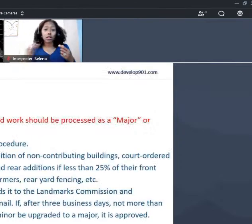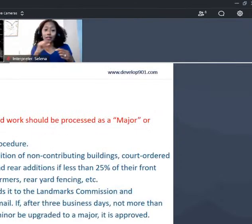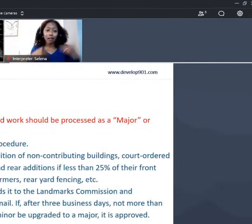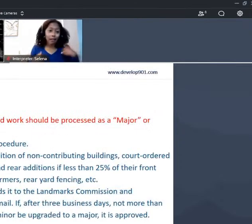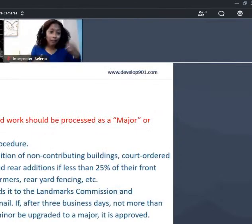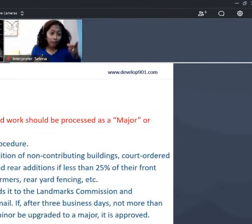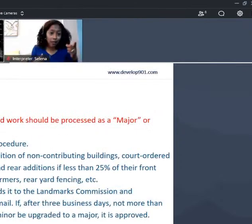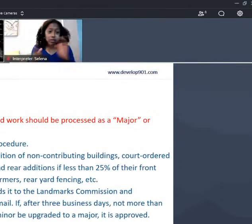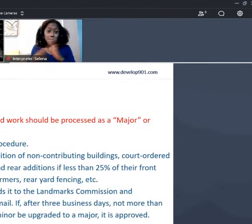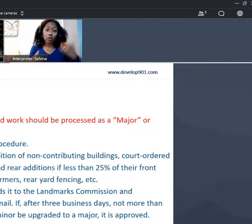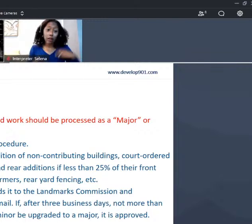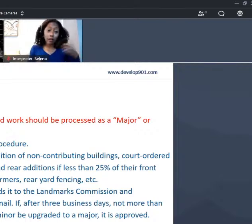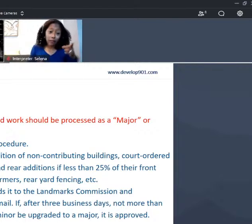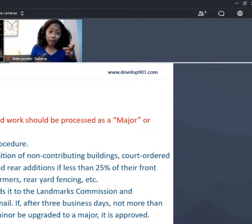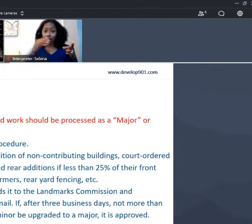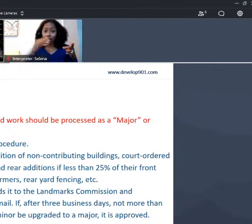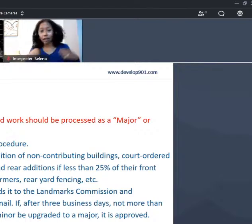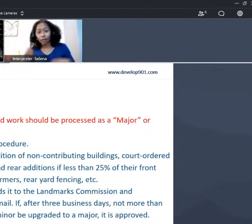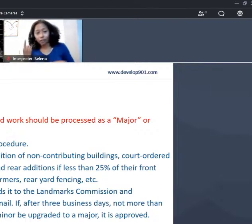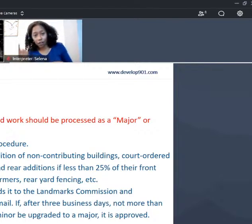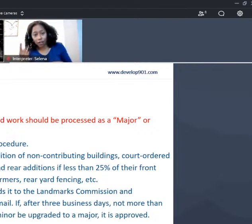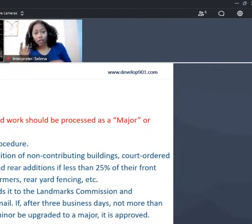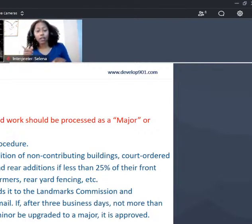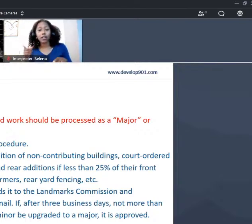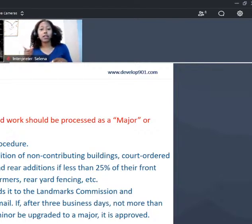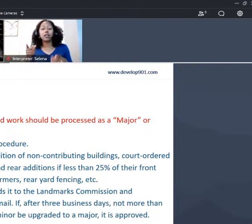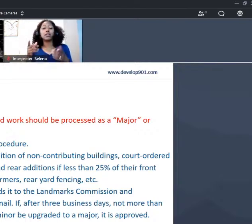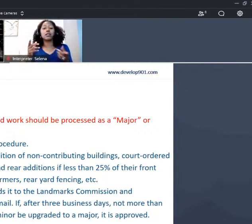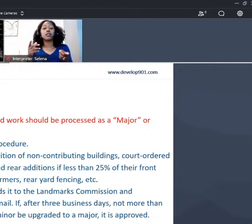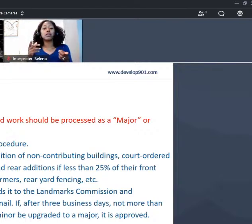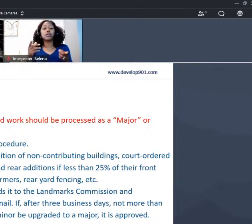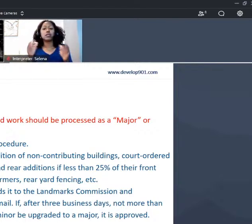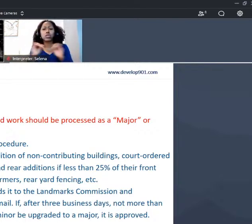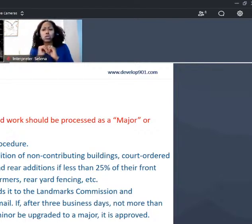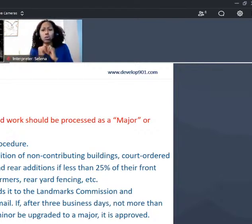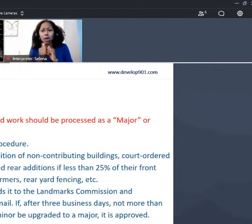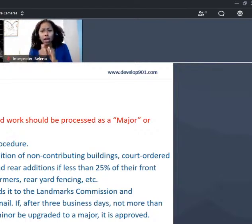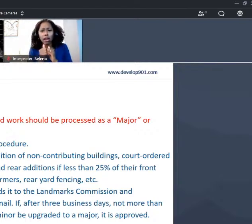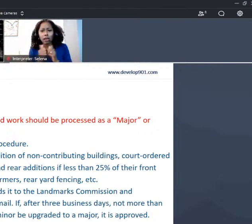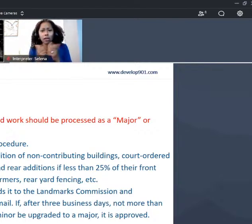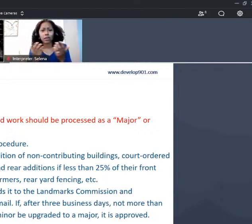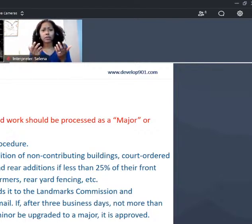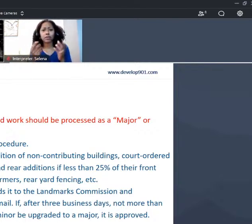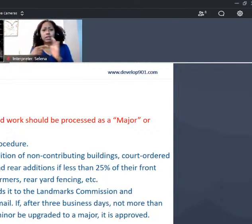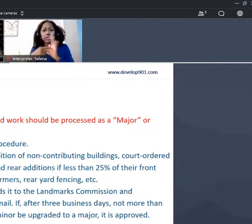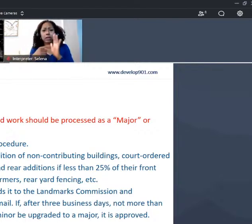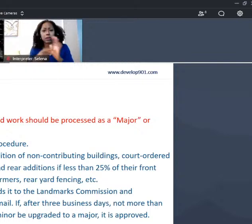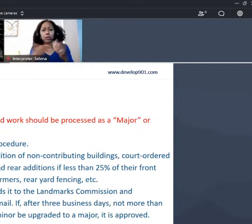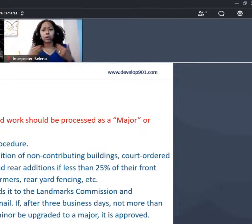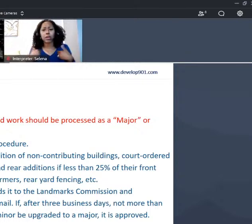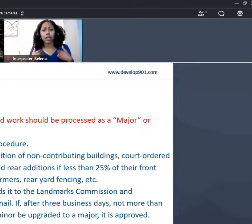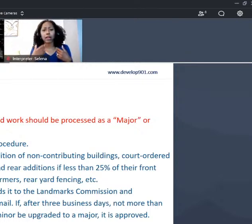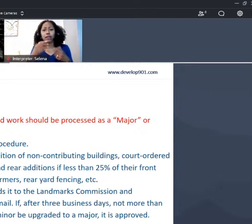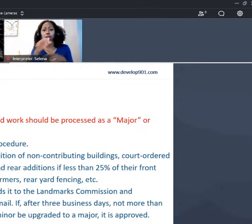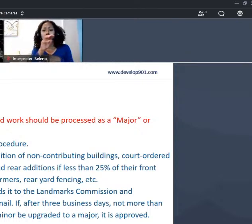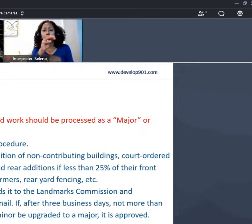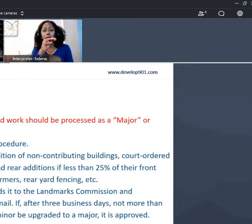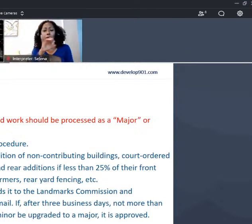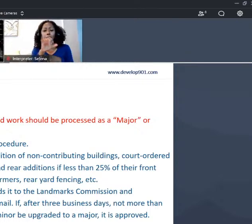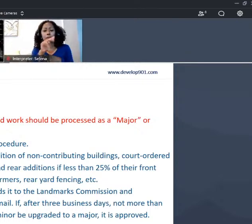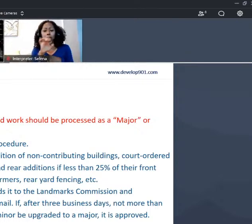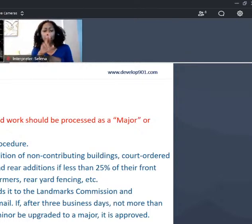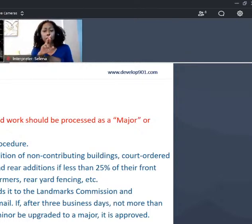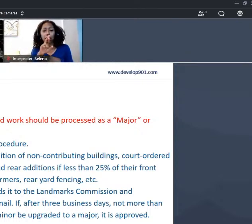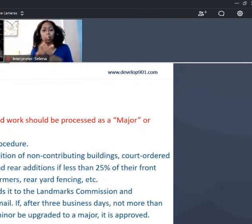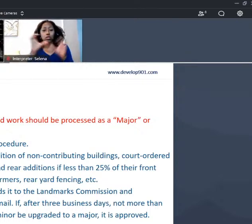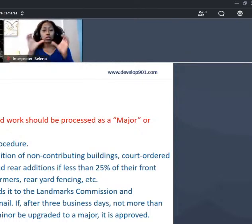we're almost complete here. How does staff? So here's a big question. We have something called a minor certificate of appropriateness.